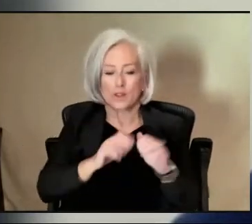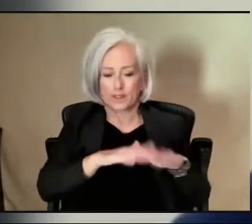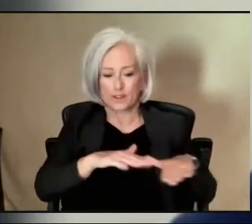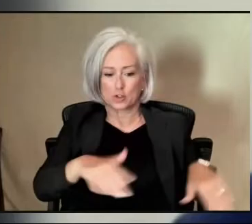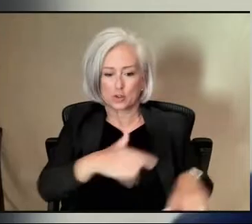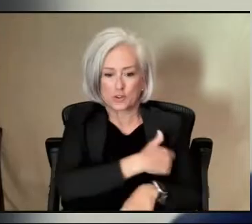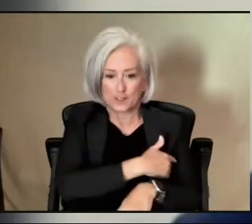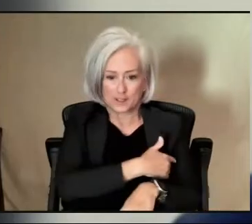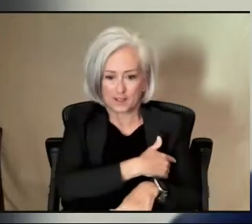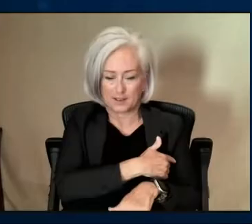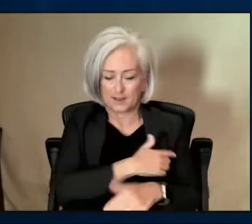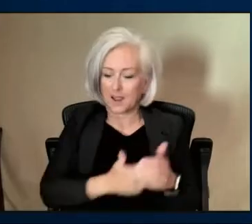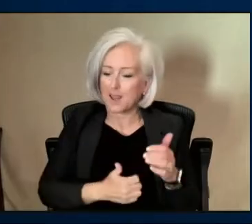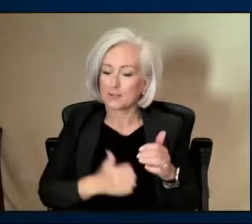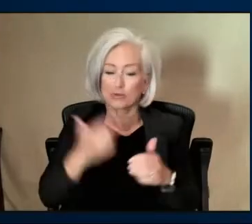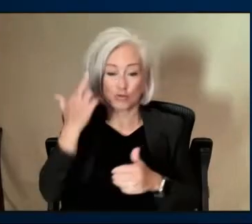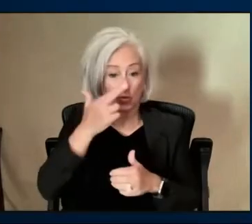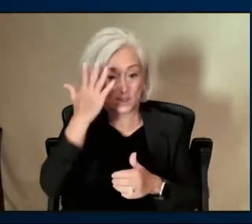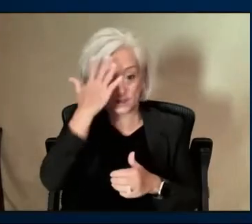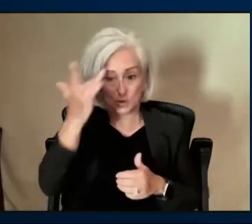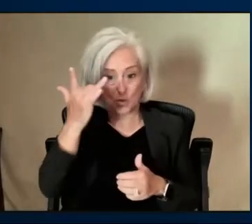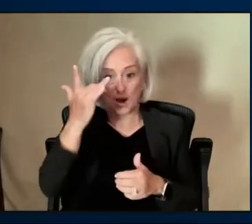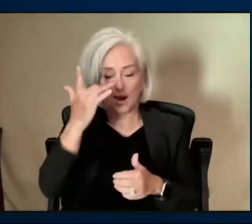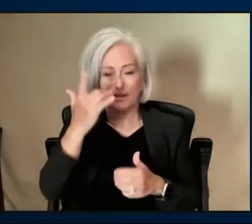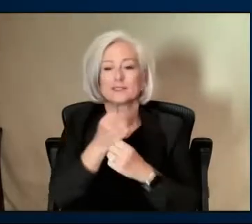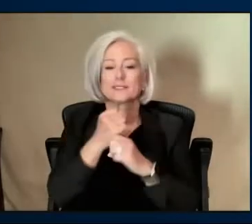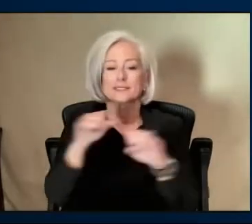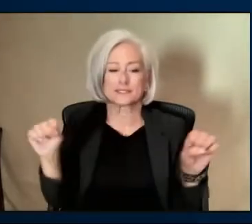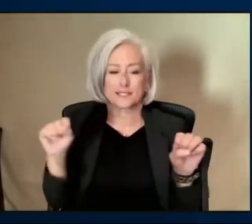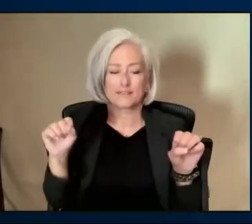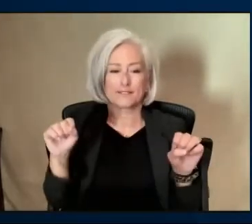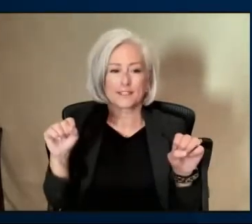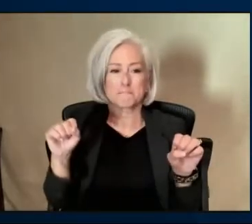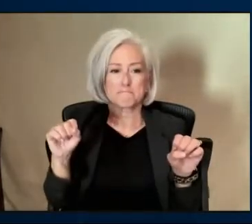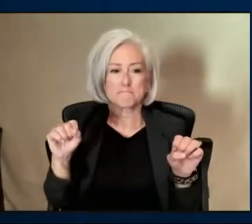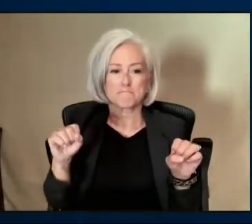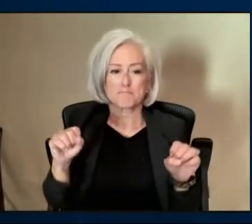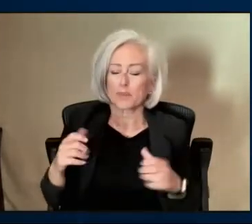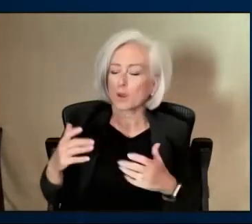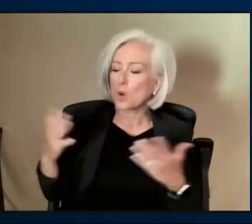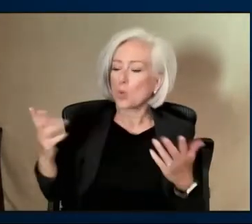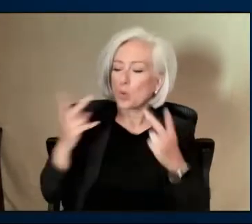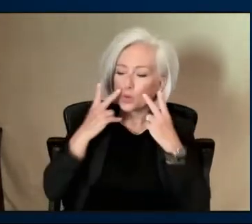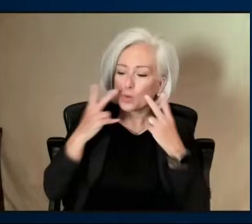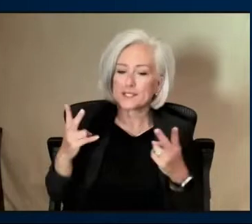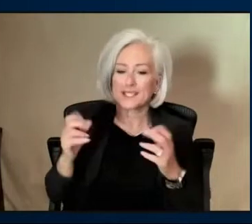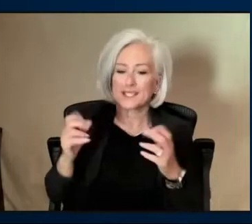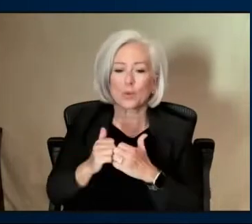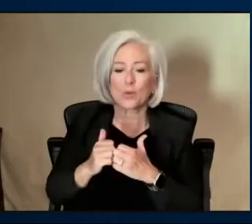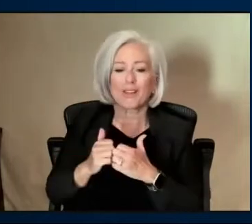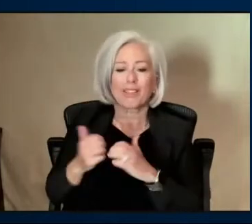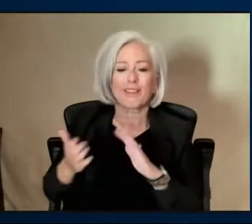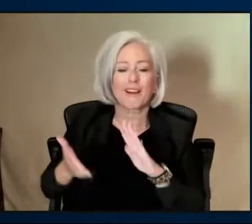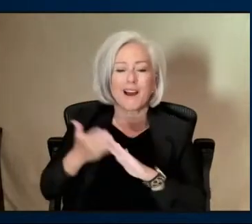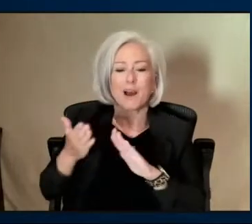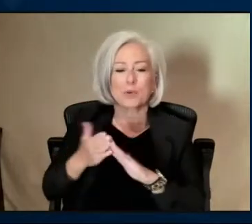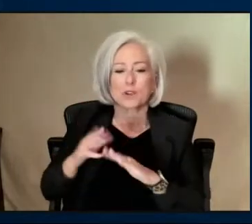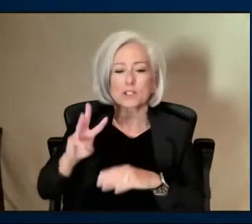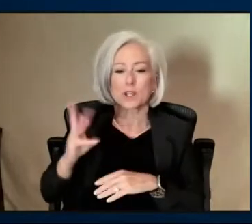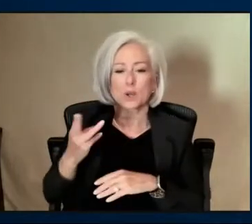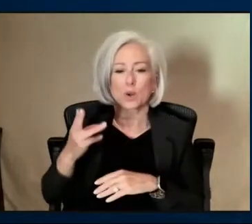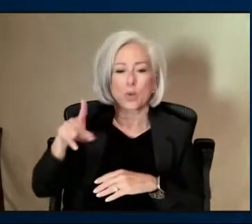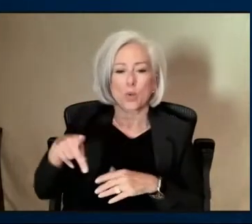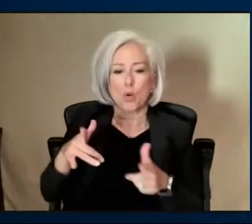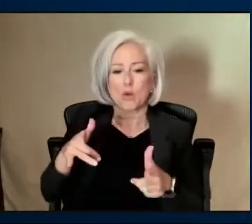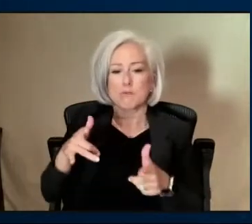safety. And what did we see here with Operation Warp Speed, Dr. Harrison? It seemed like it was a much shorter time